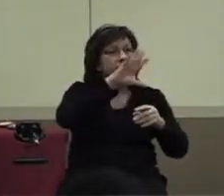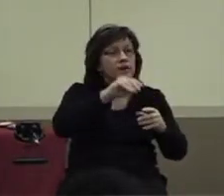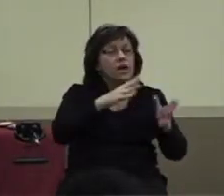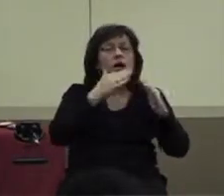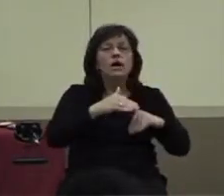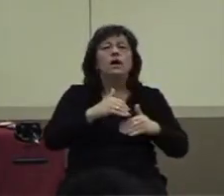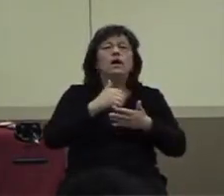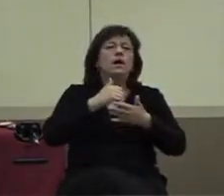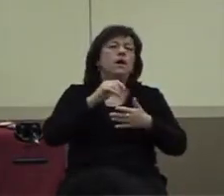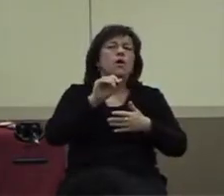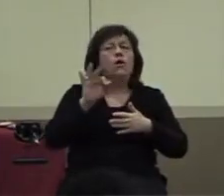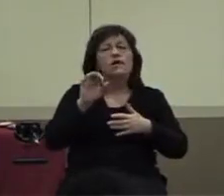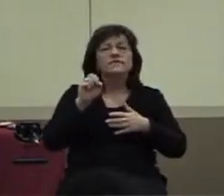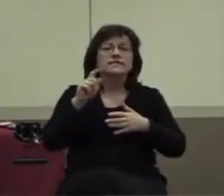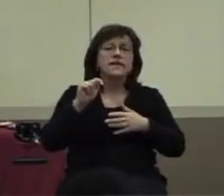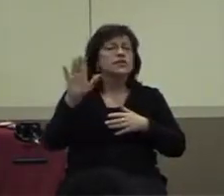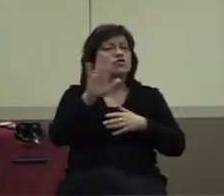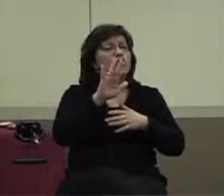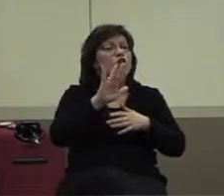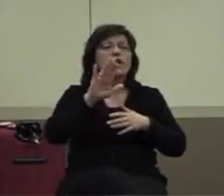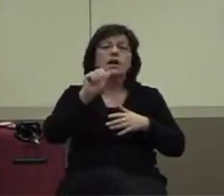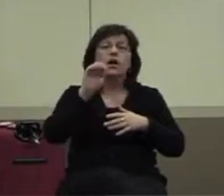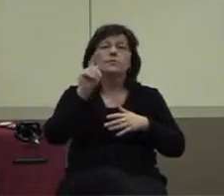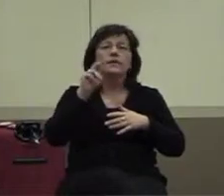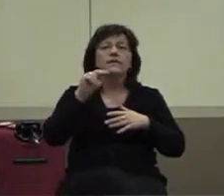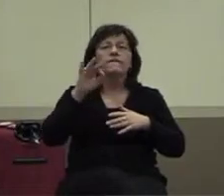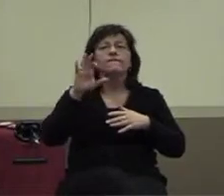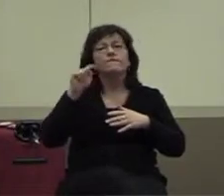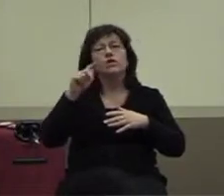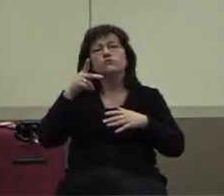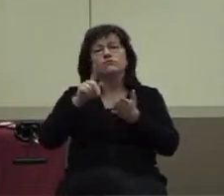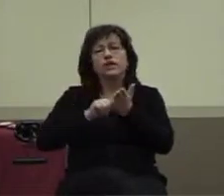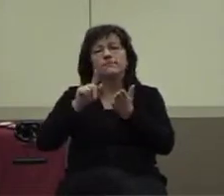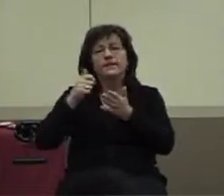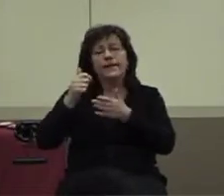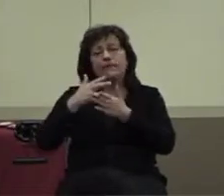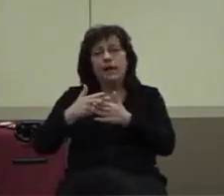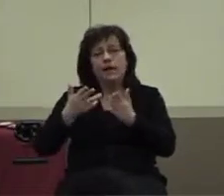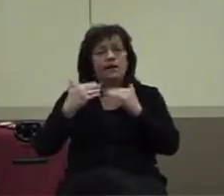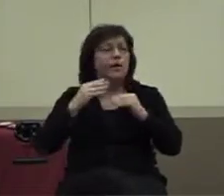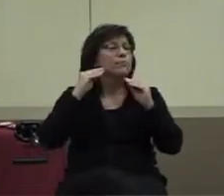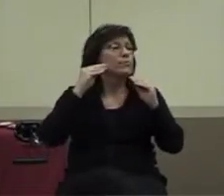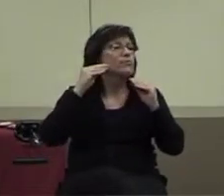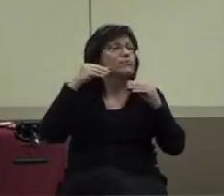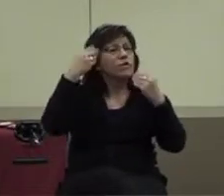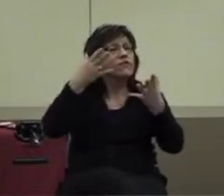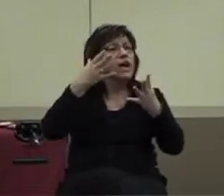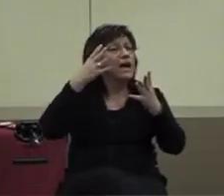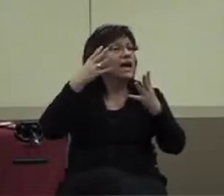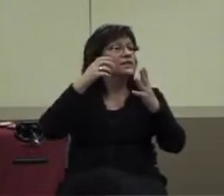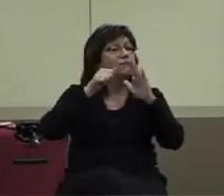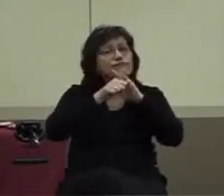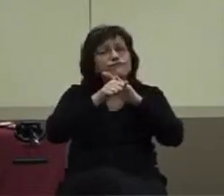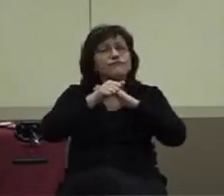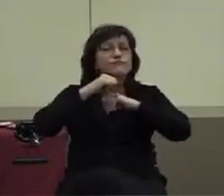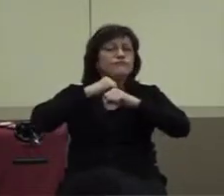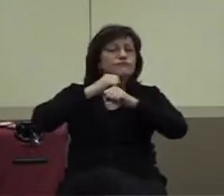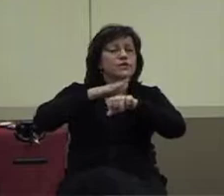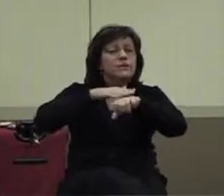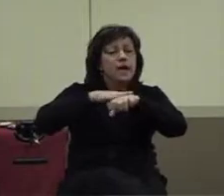by 10 pounds, buy treats for dogs in shelters, provide fresh drinking water, or help villagers in